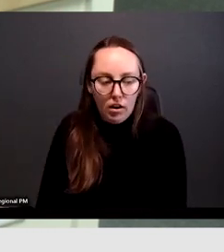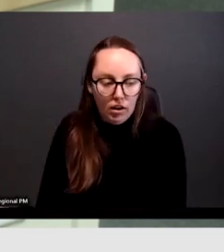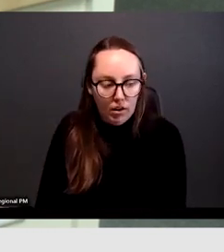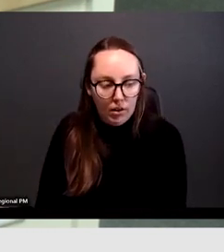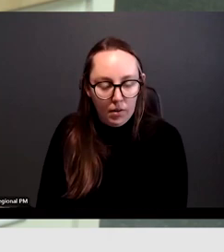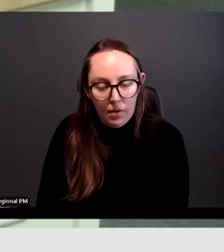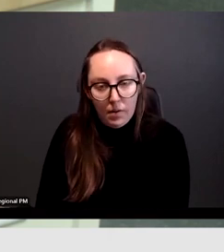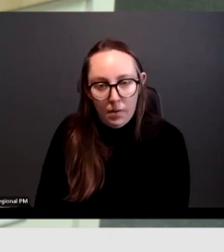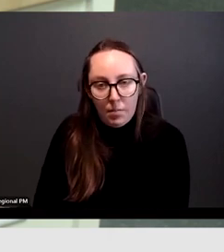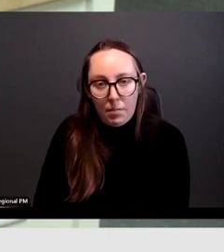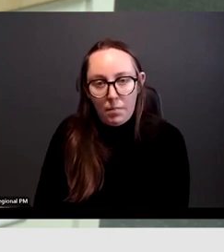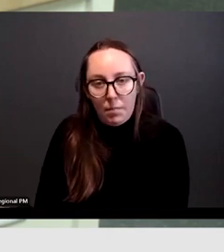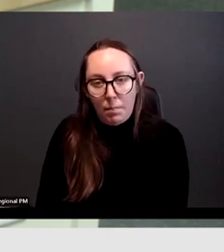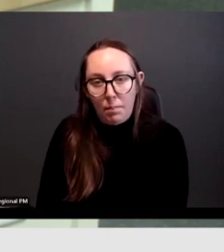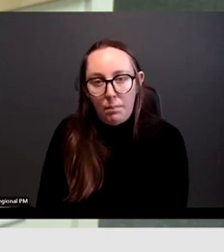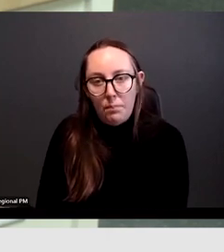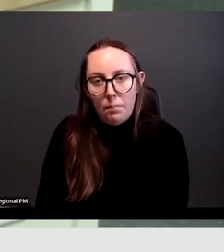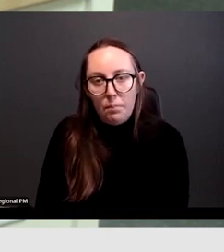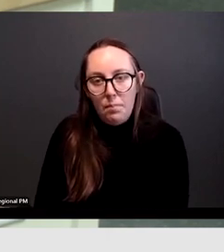Thanks, Stephen.